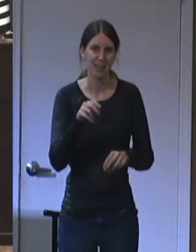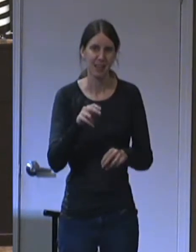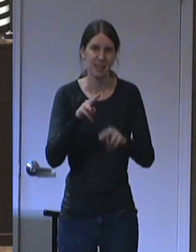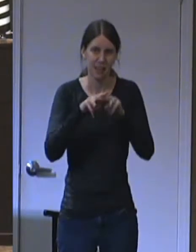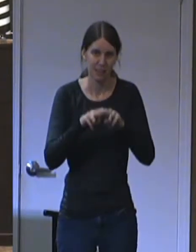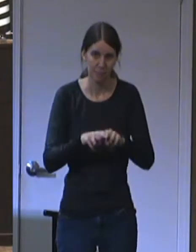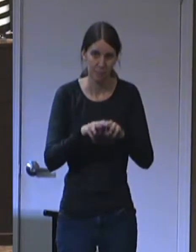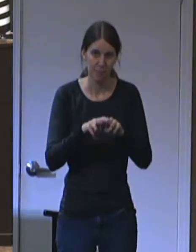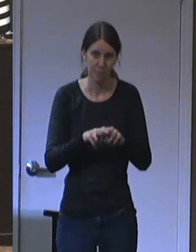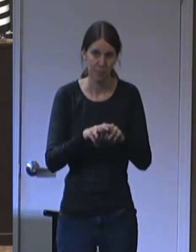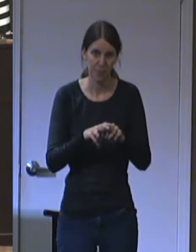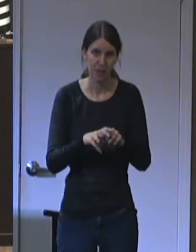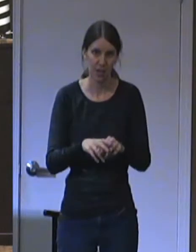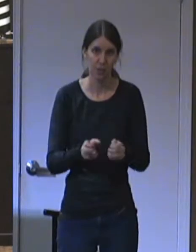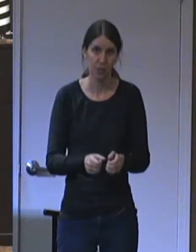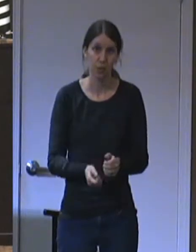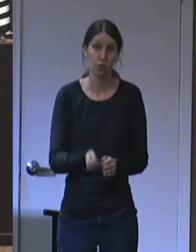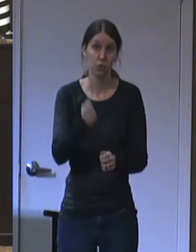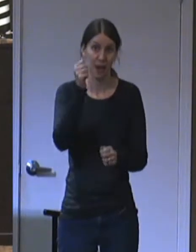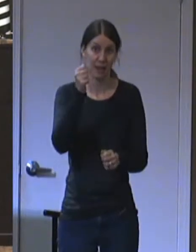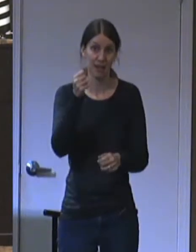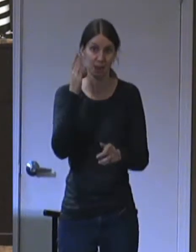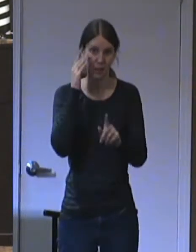Commission, okay?